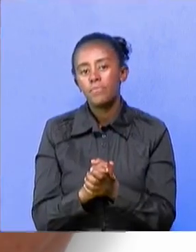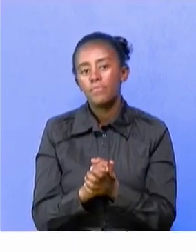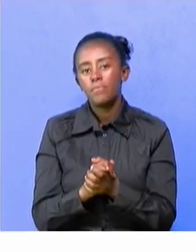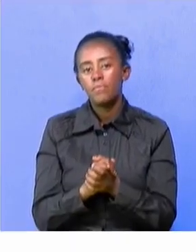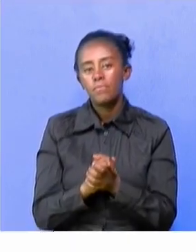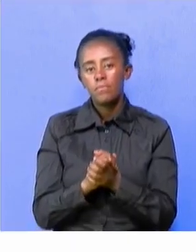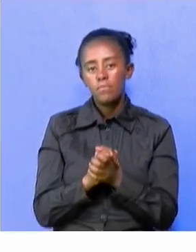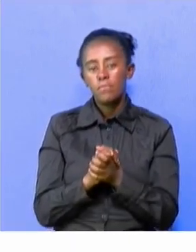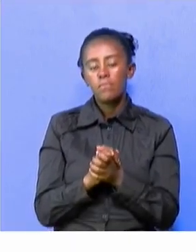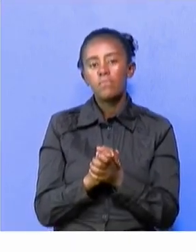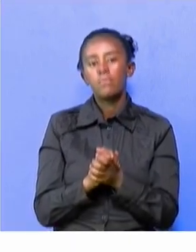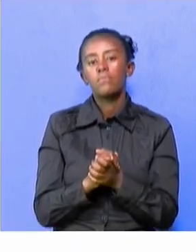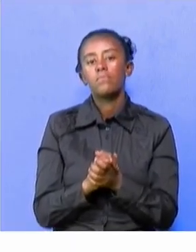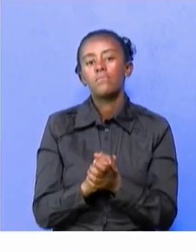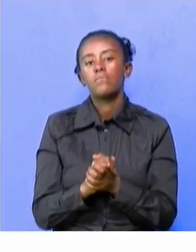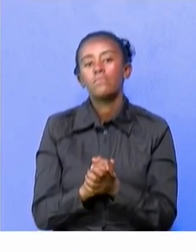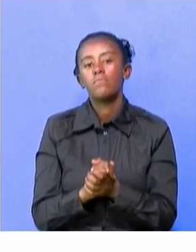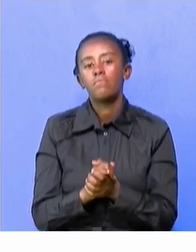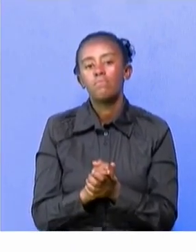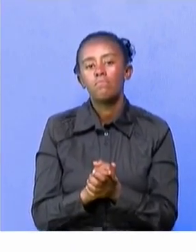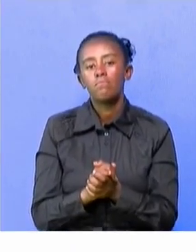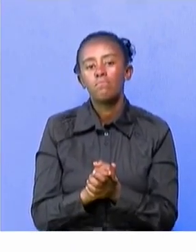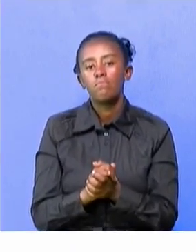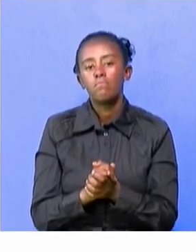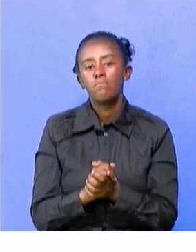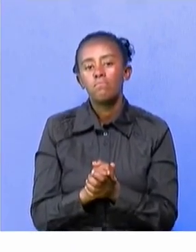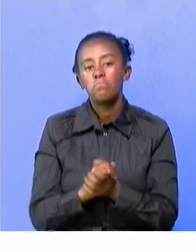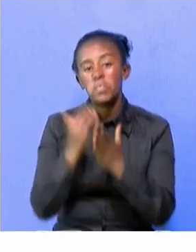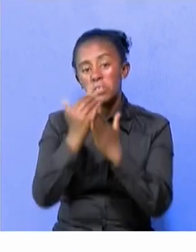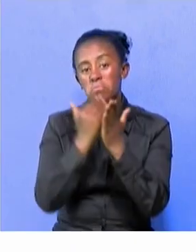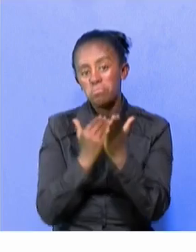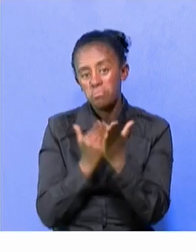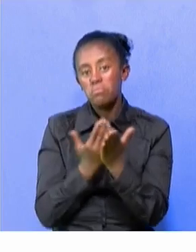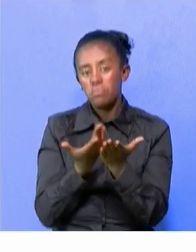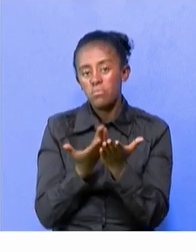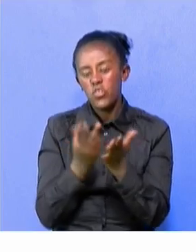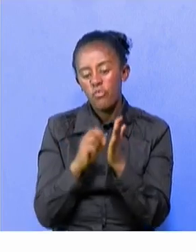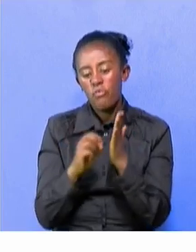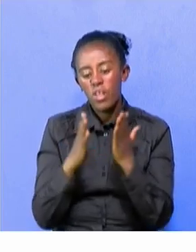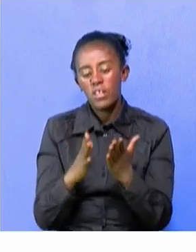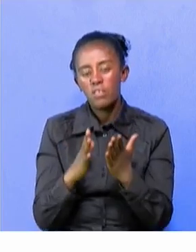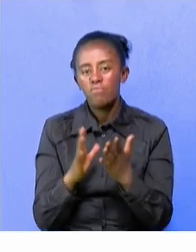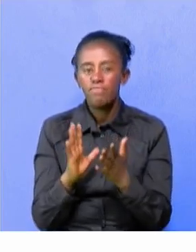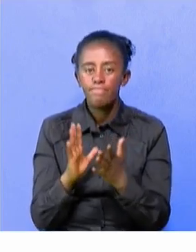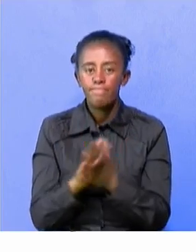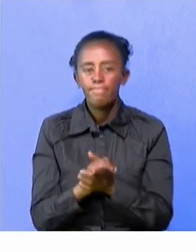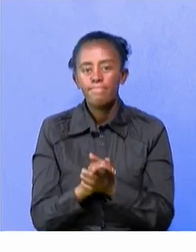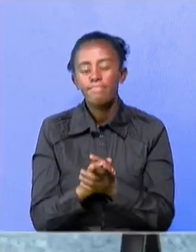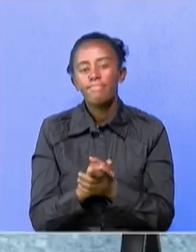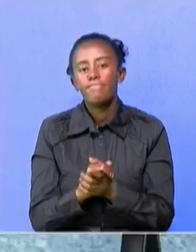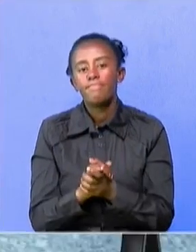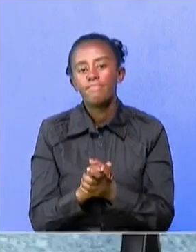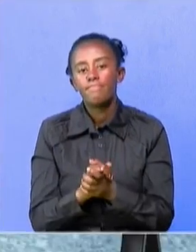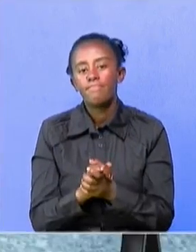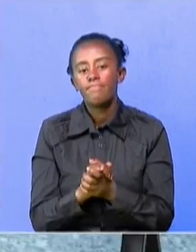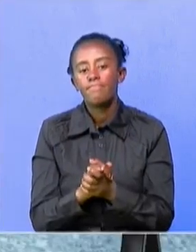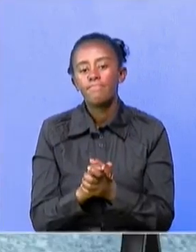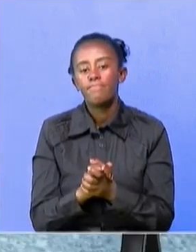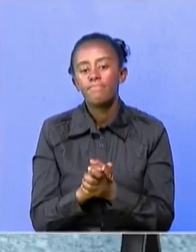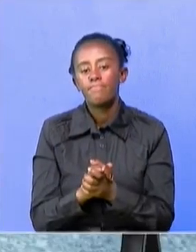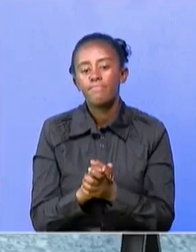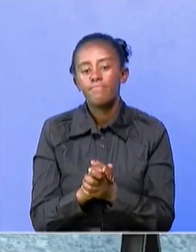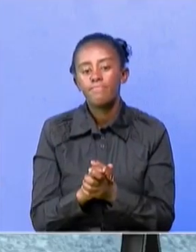in my lesson.